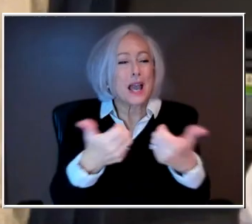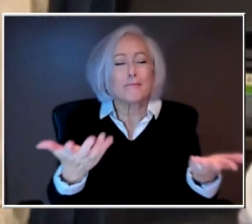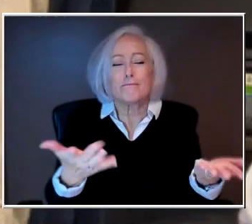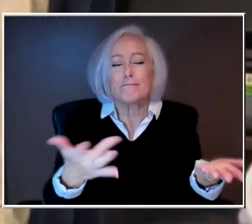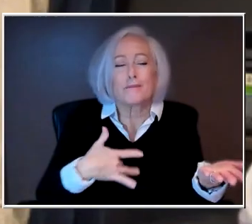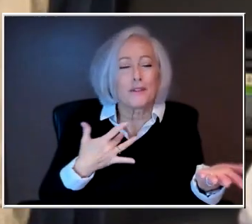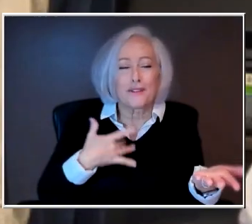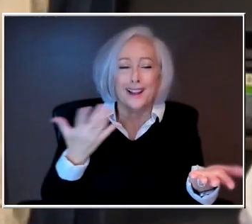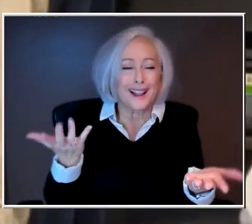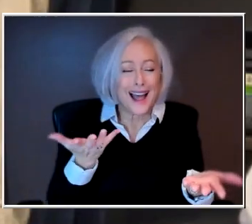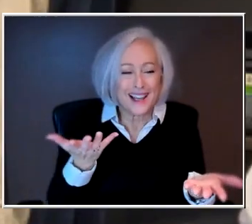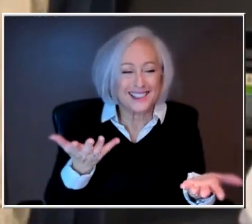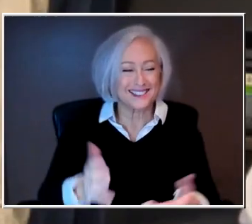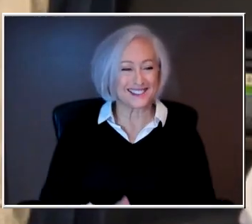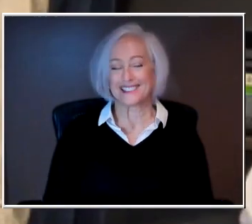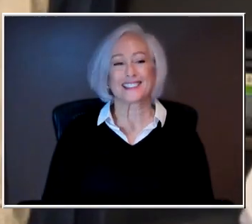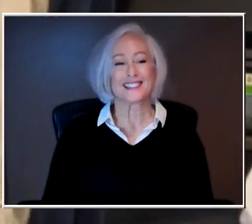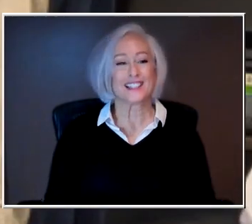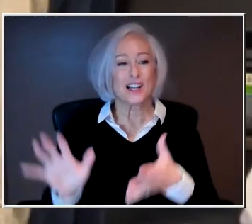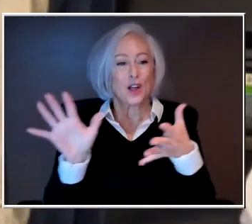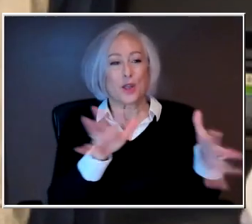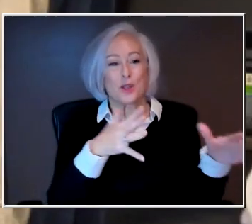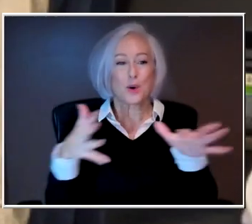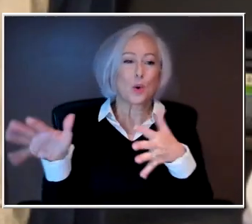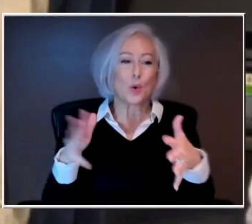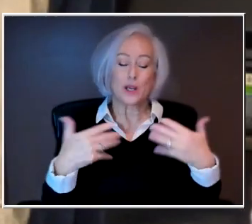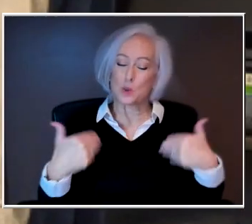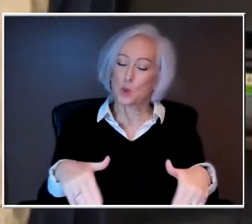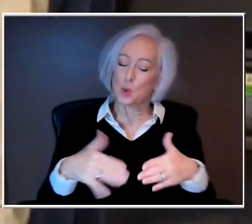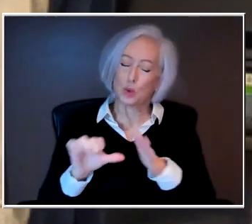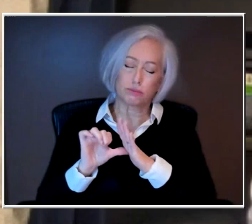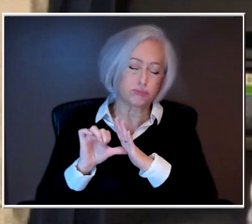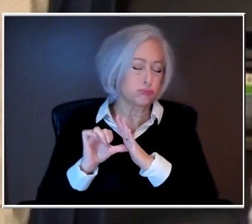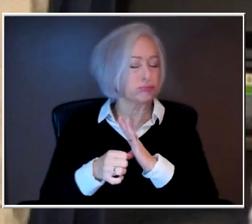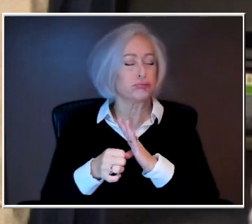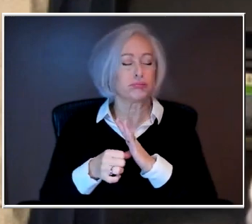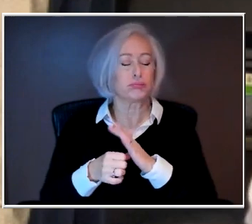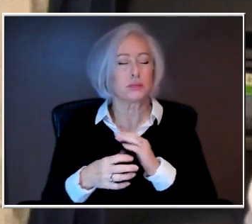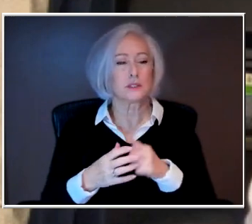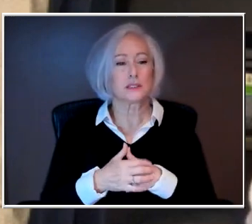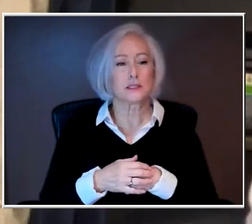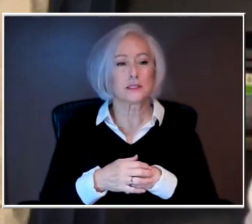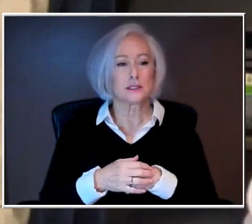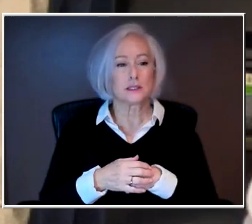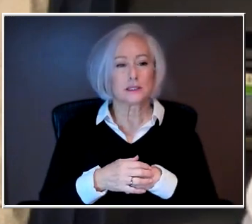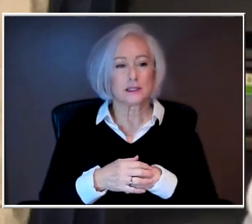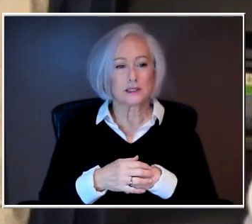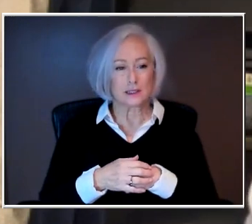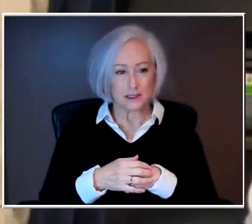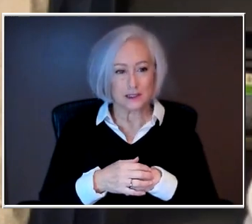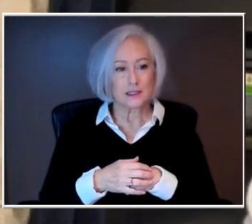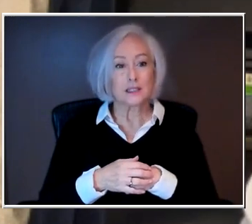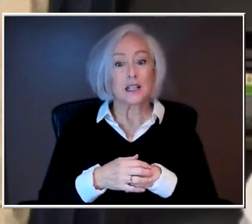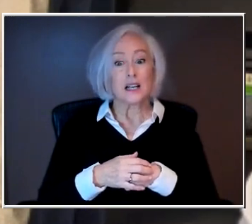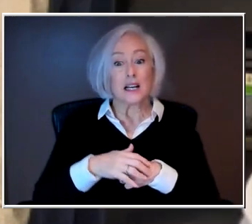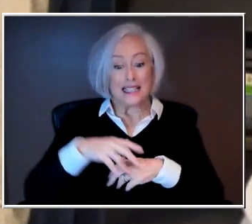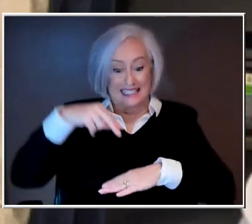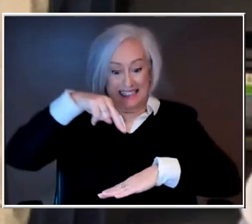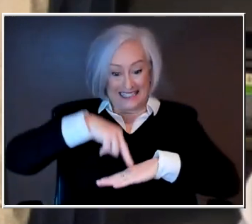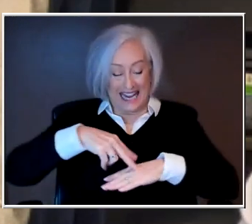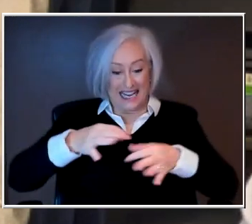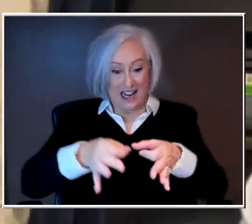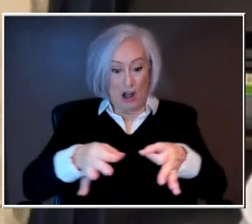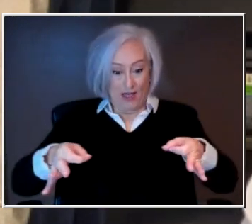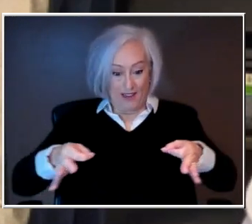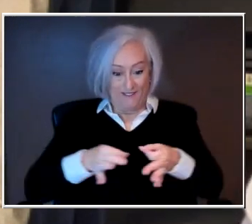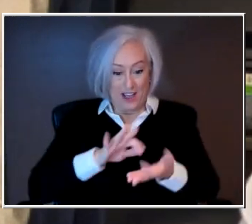think the wind at Arrowhead is definitely significant, and it's way more pronounced when you're on the field, standing on the fifth, like in the middle